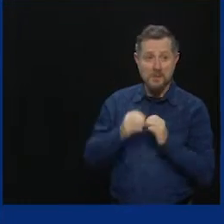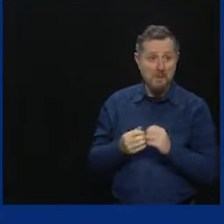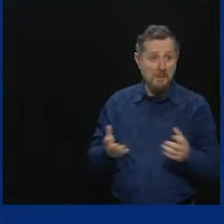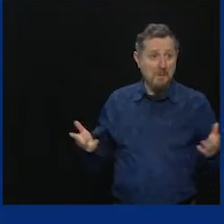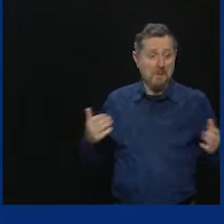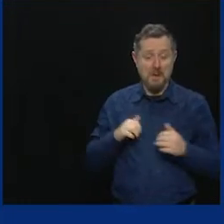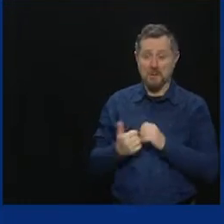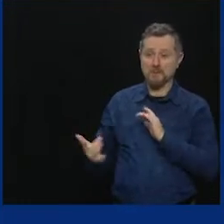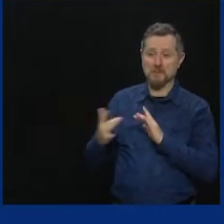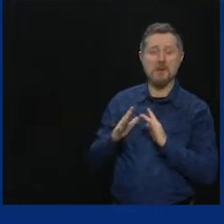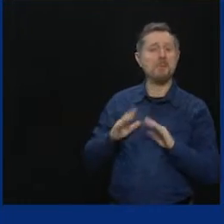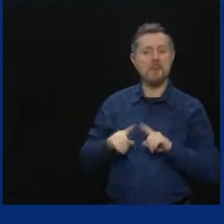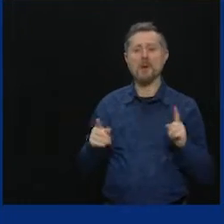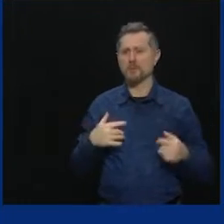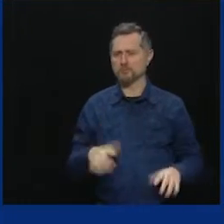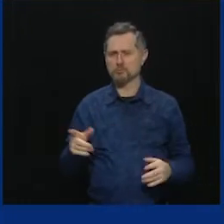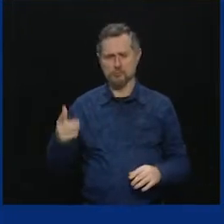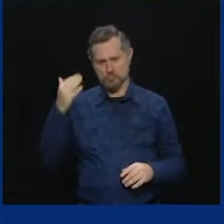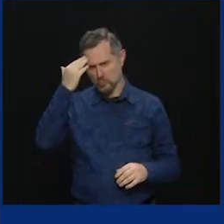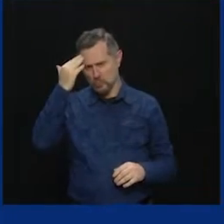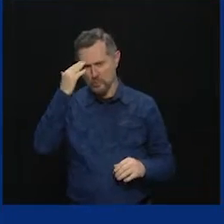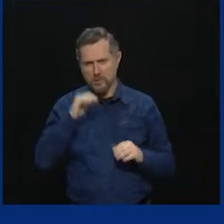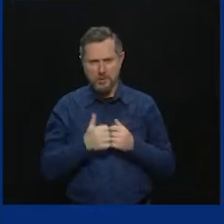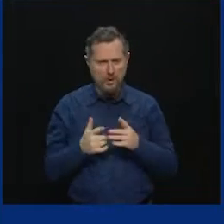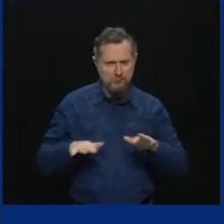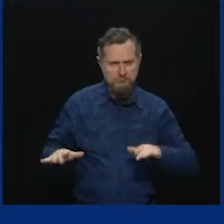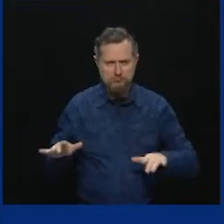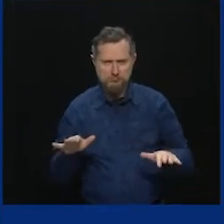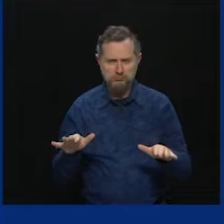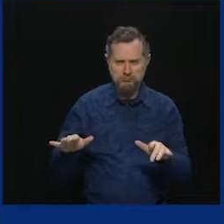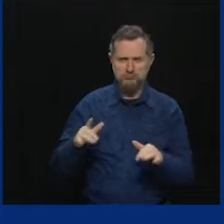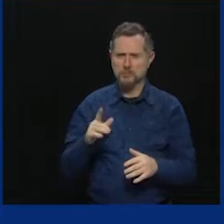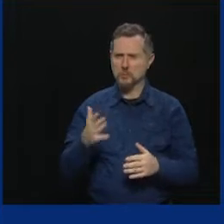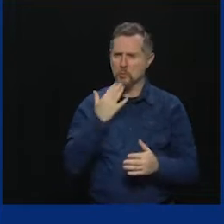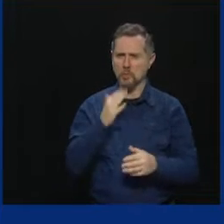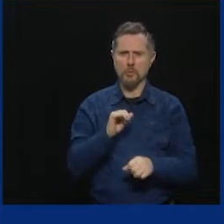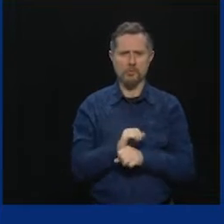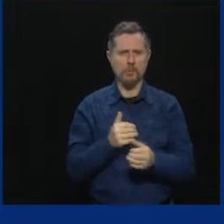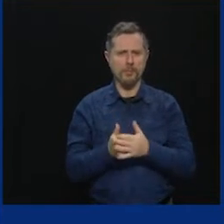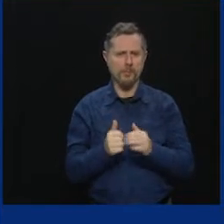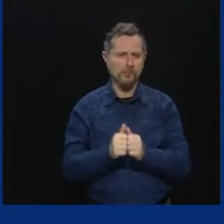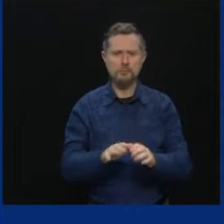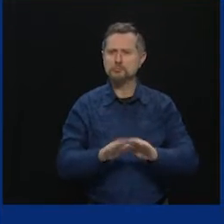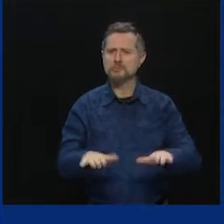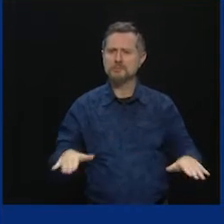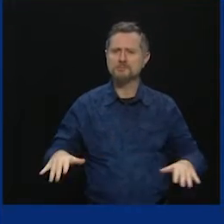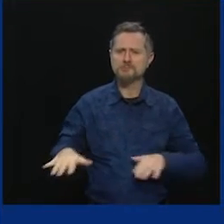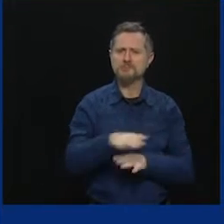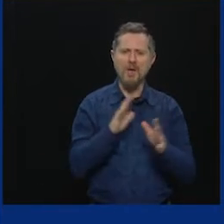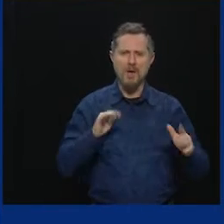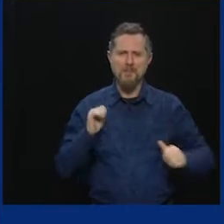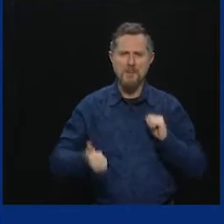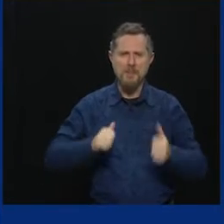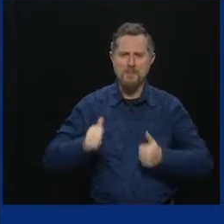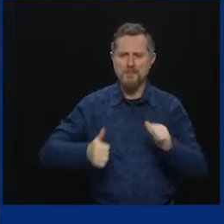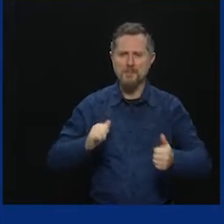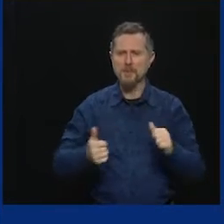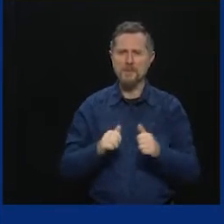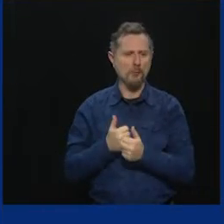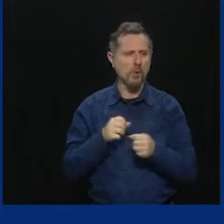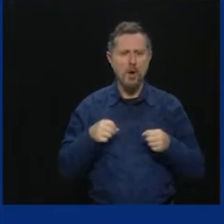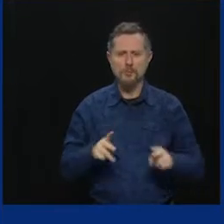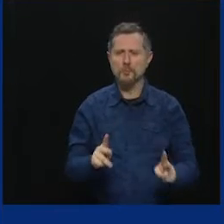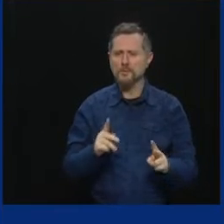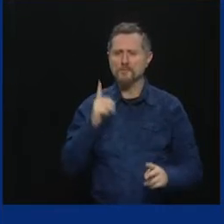Congressman, that you bring to this as someone who works so closely with these children and created a new opportunity with the Cornerstone Academy